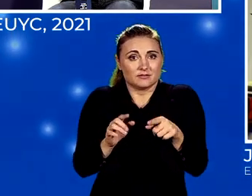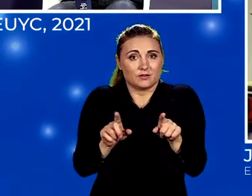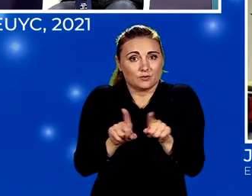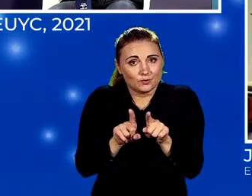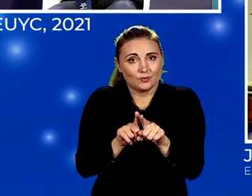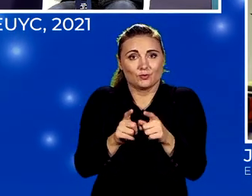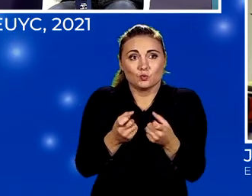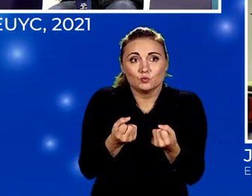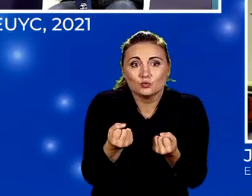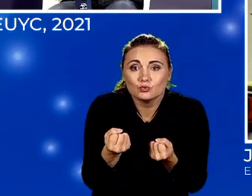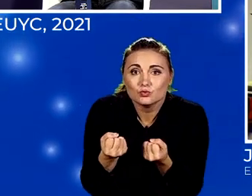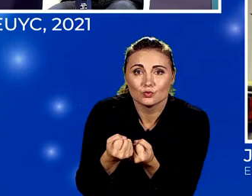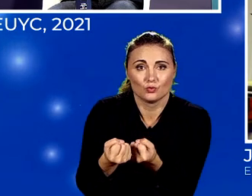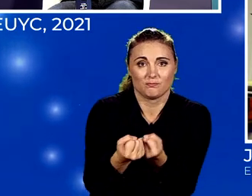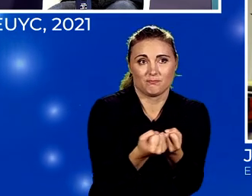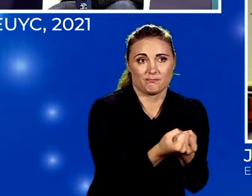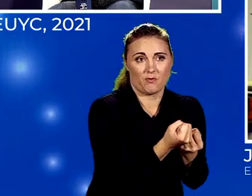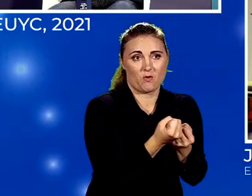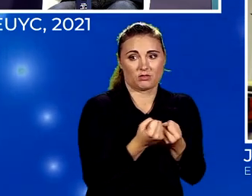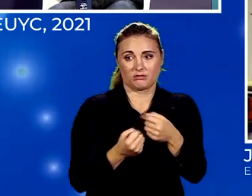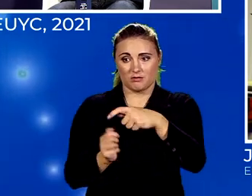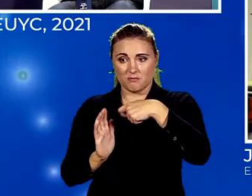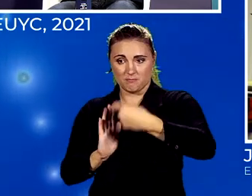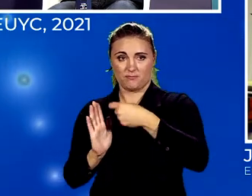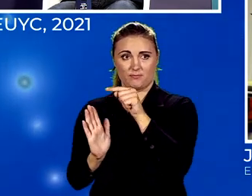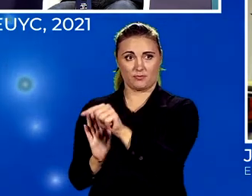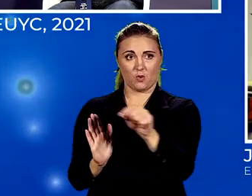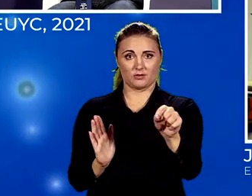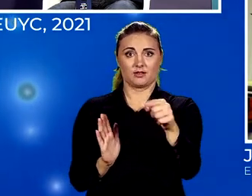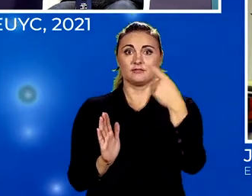projects, there are special